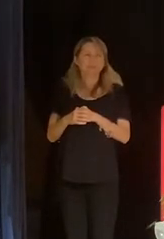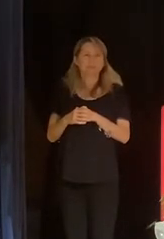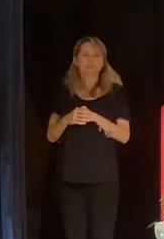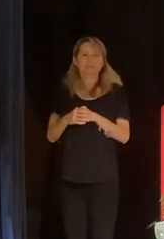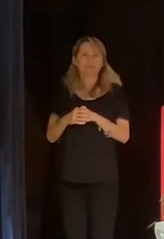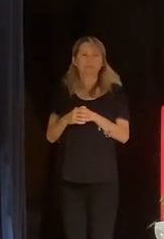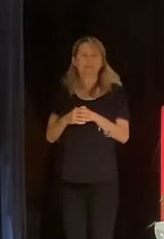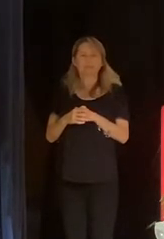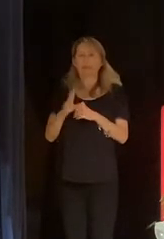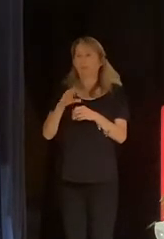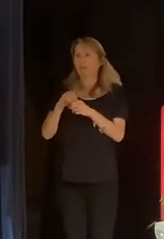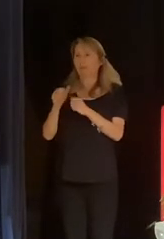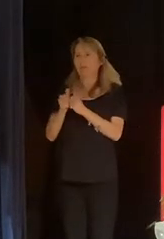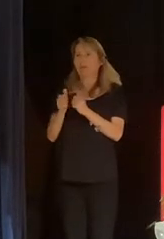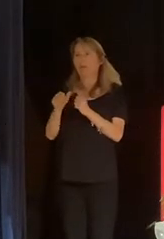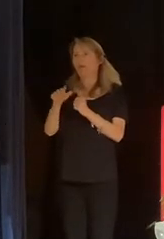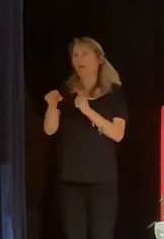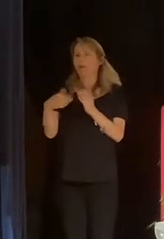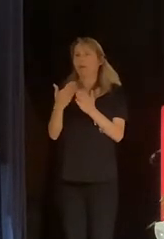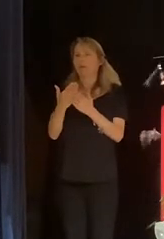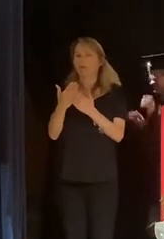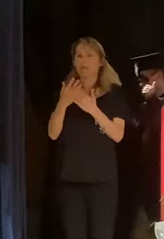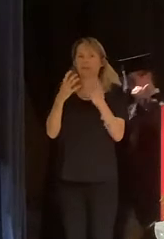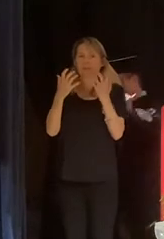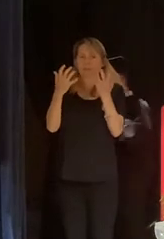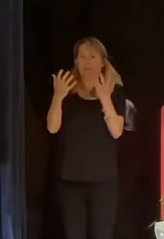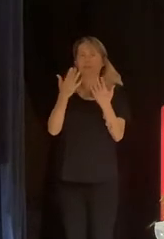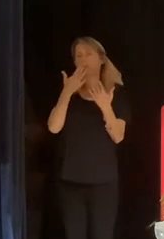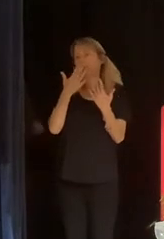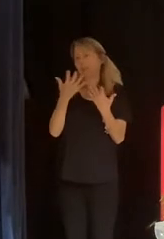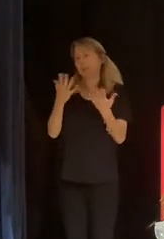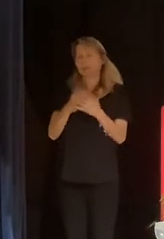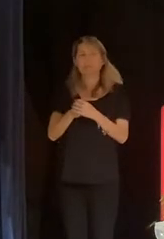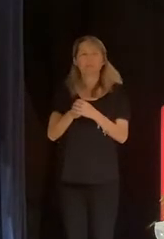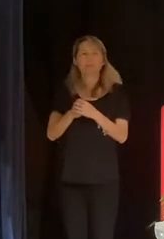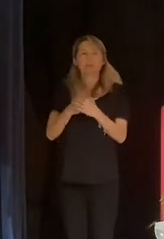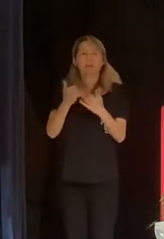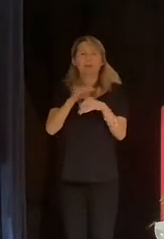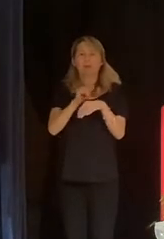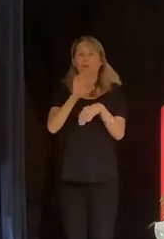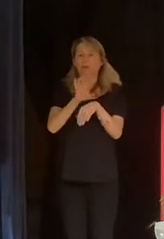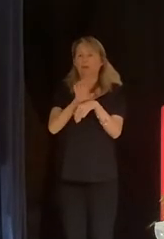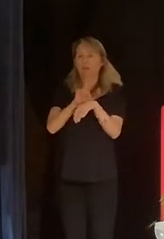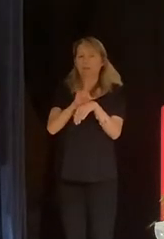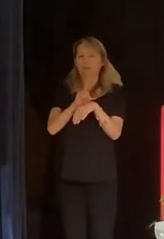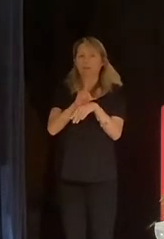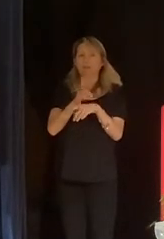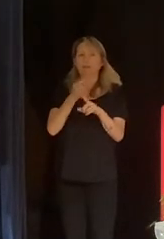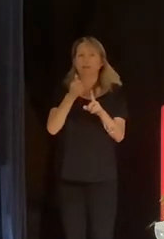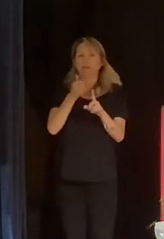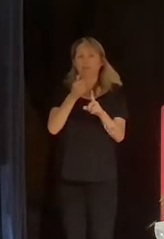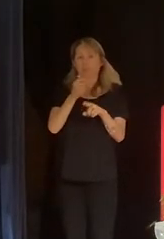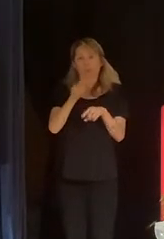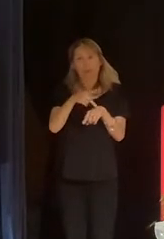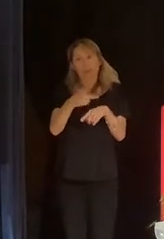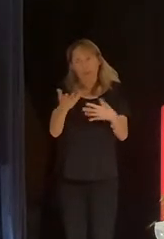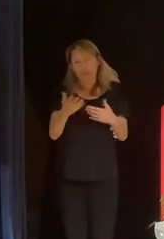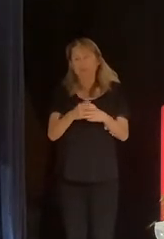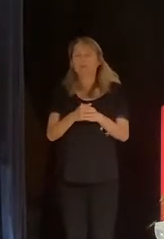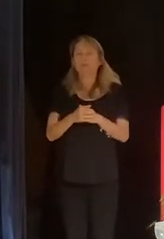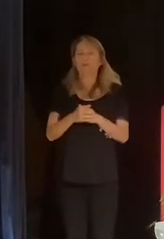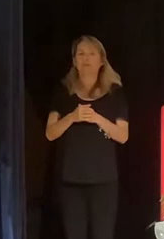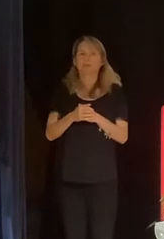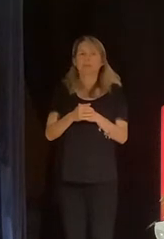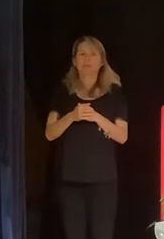virtual assemblies. So Conlon, very well deserved. I would now like to call up Dr. Dye. He is our principal of Drewry